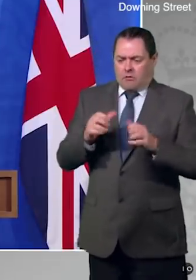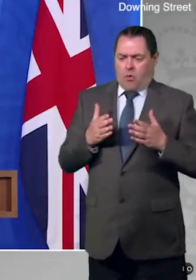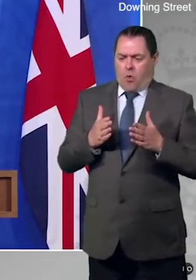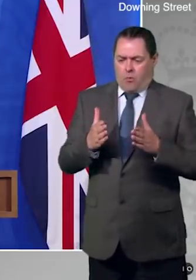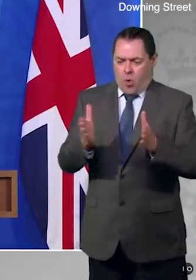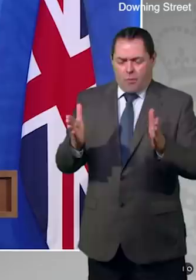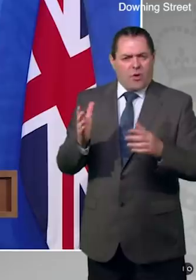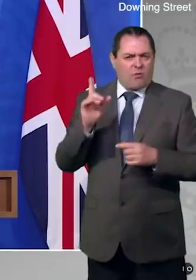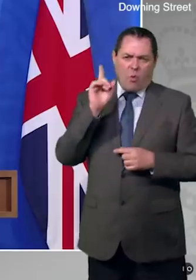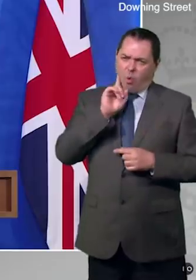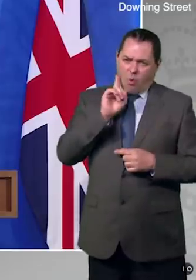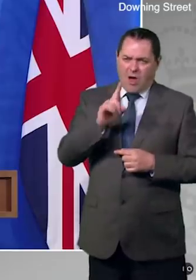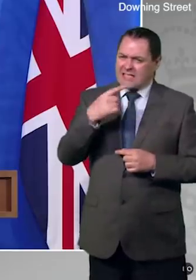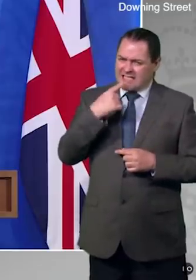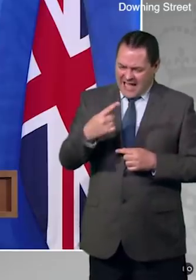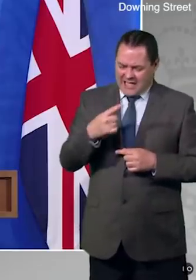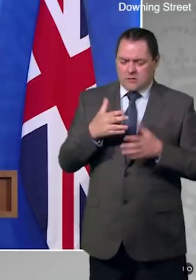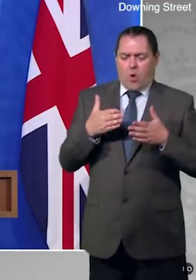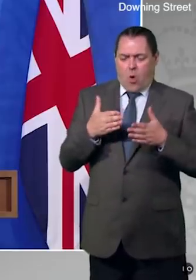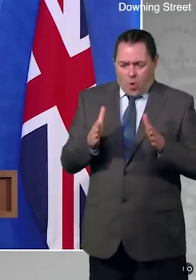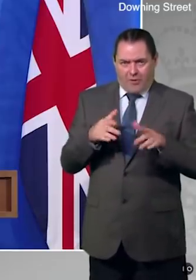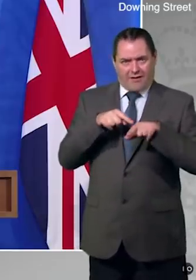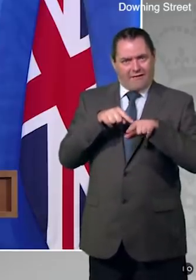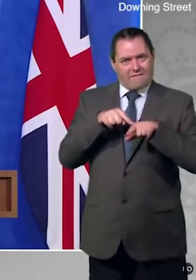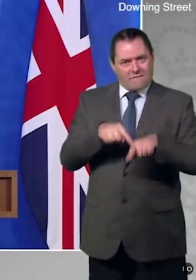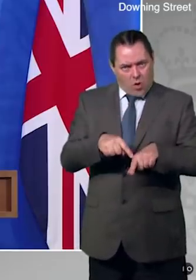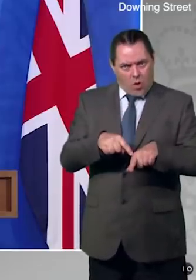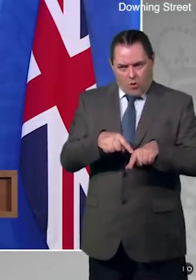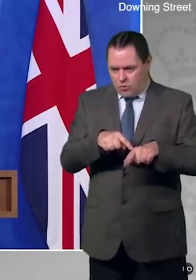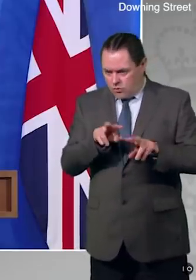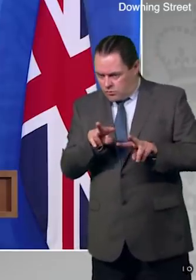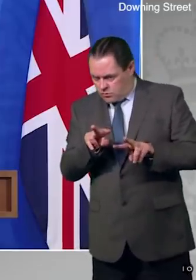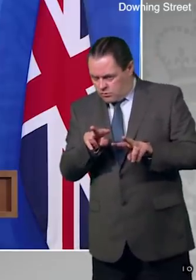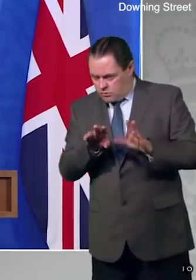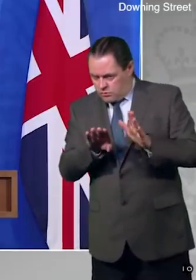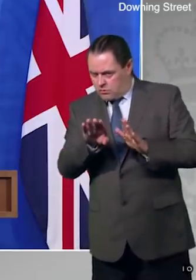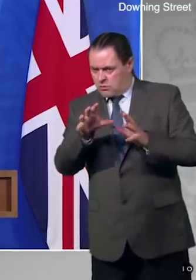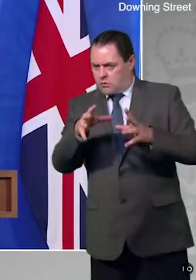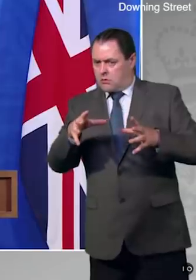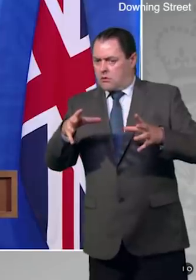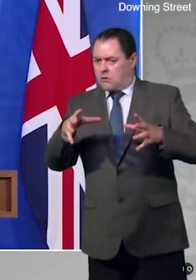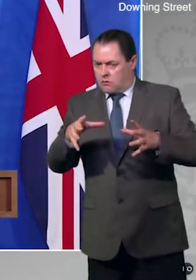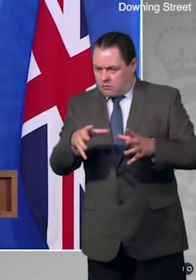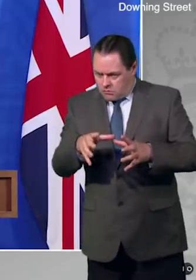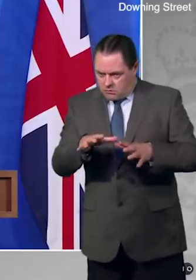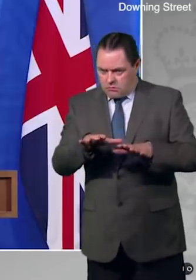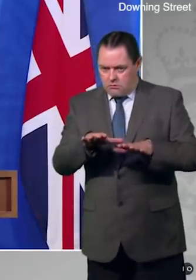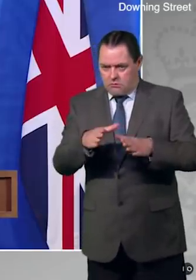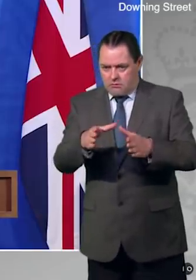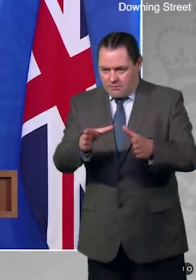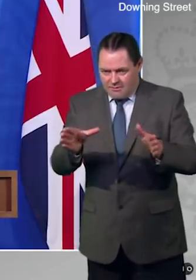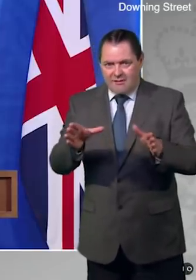3 steps has inevitably been accompanied by more infection and more hospitalization,